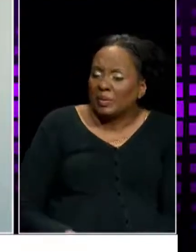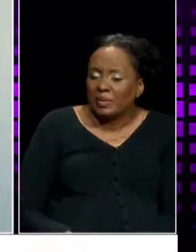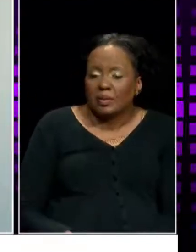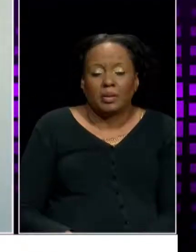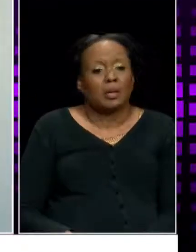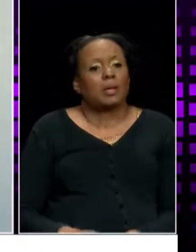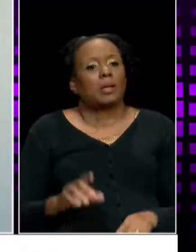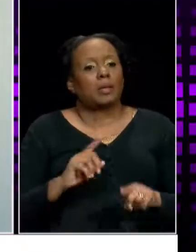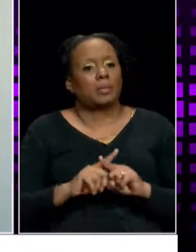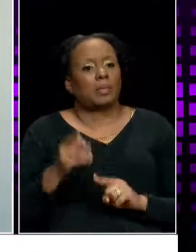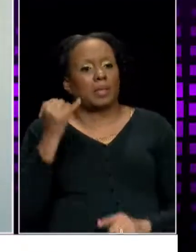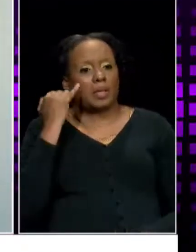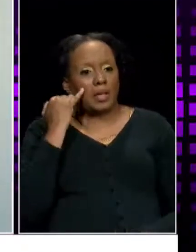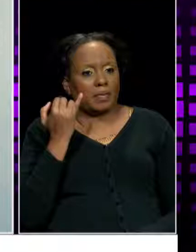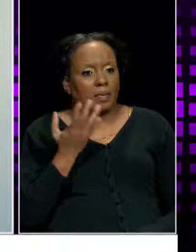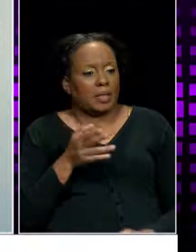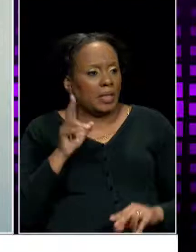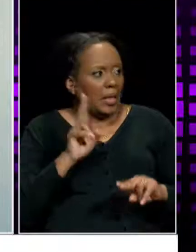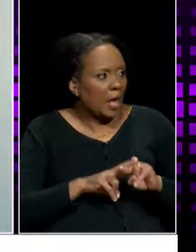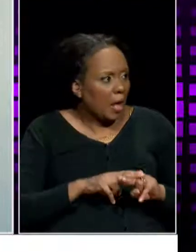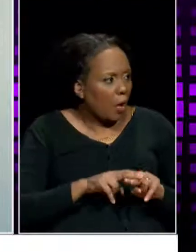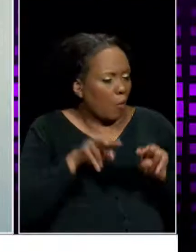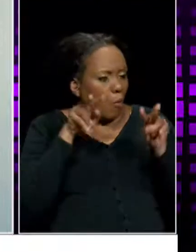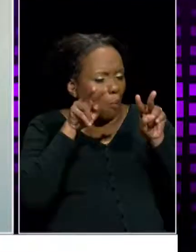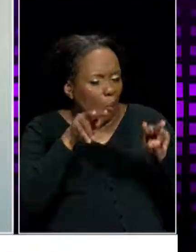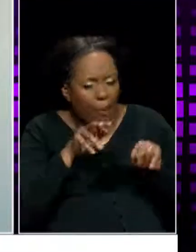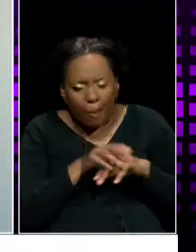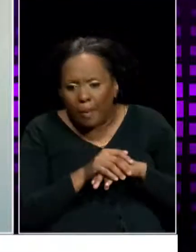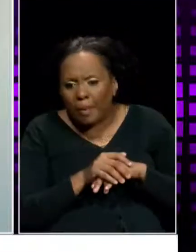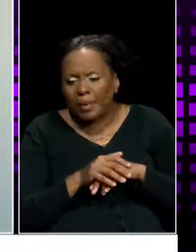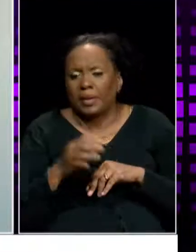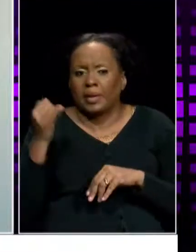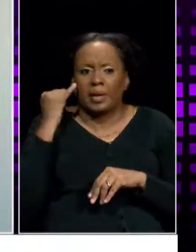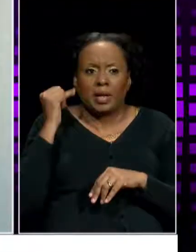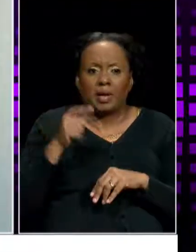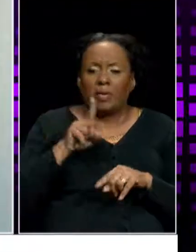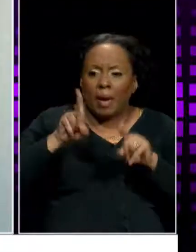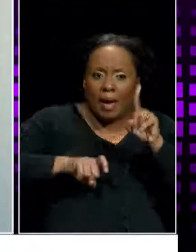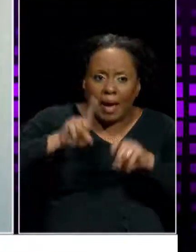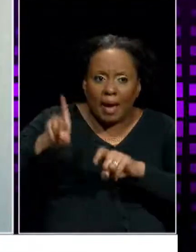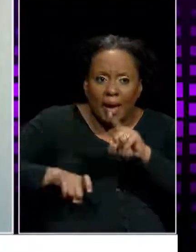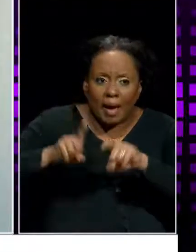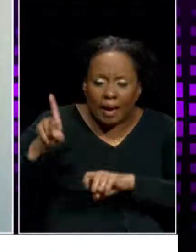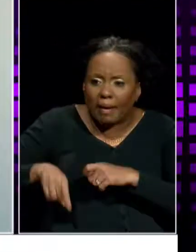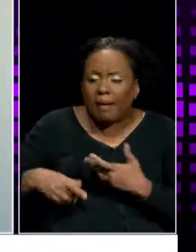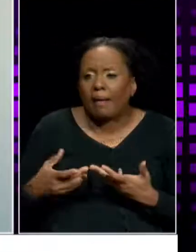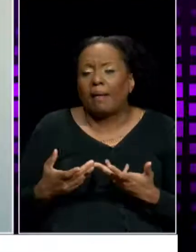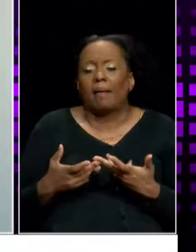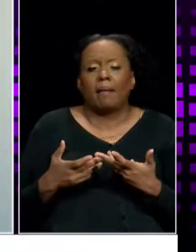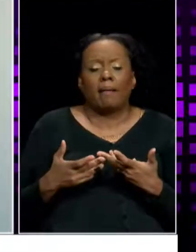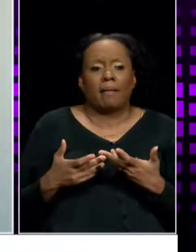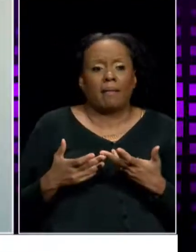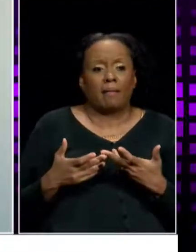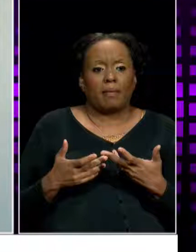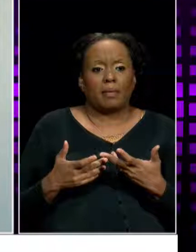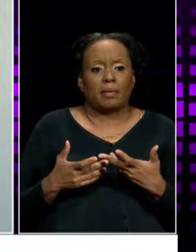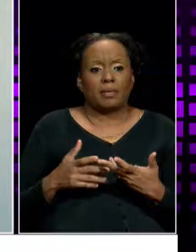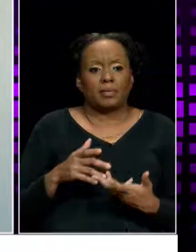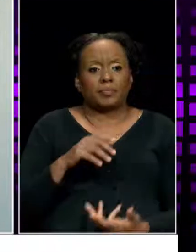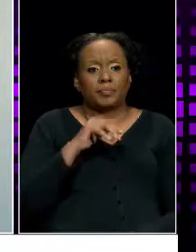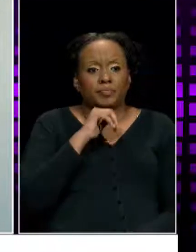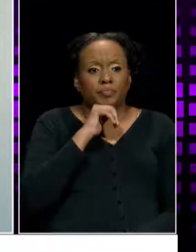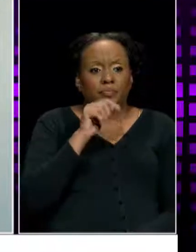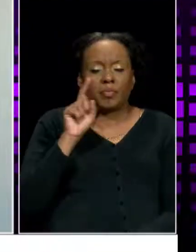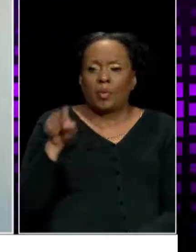watch the lives, you follow the pages, you become interested and you ask questions, you will realize that it's not just the initiatives that